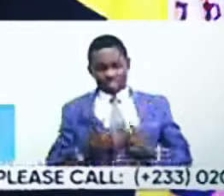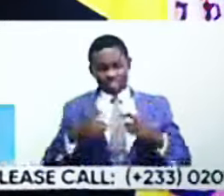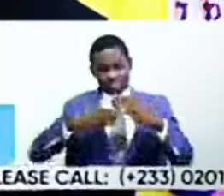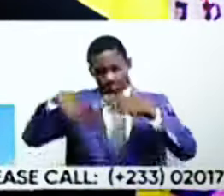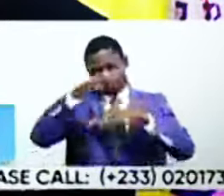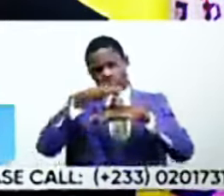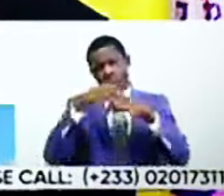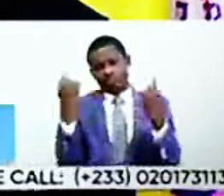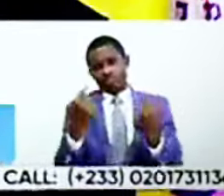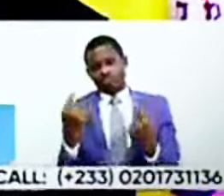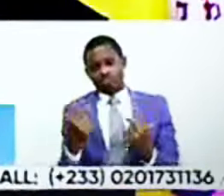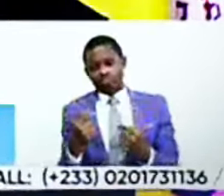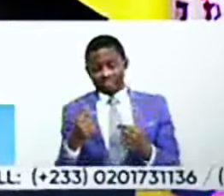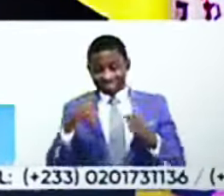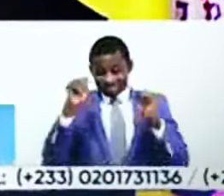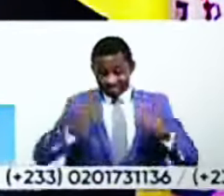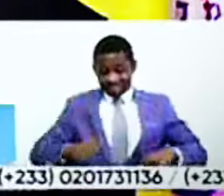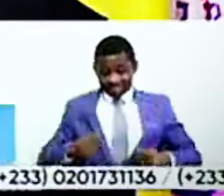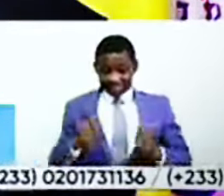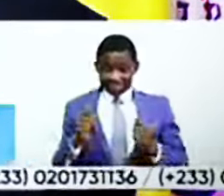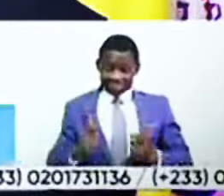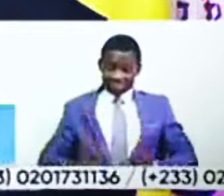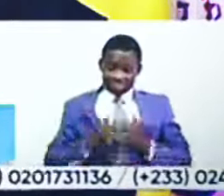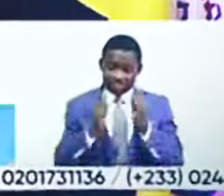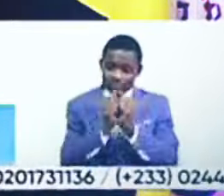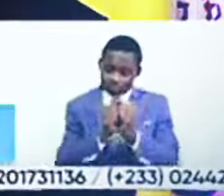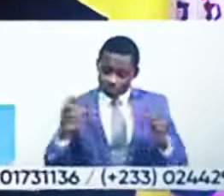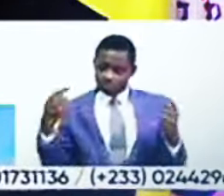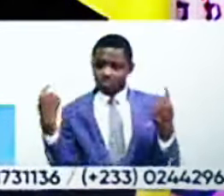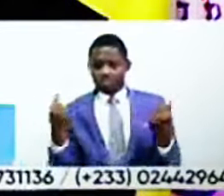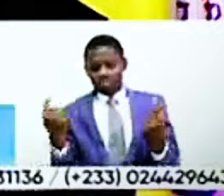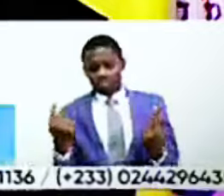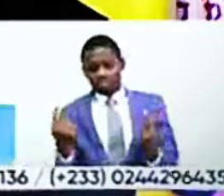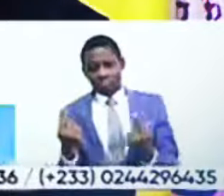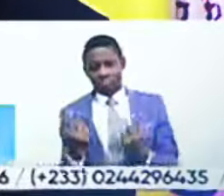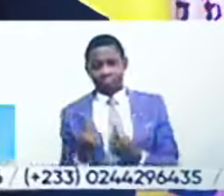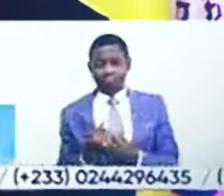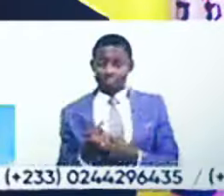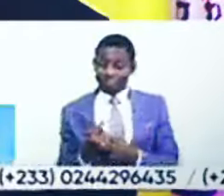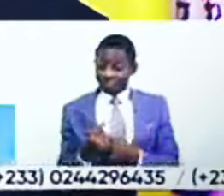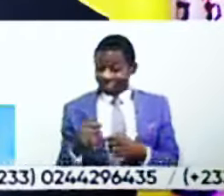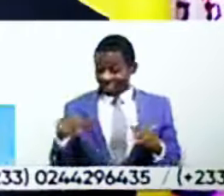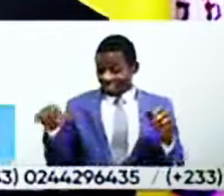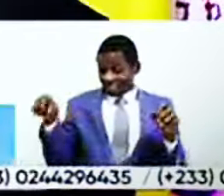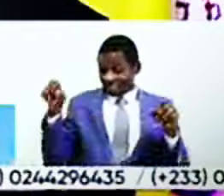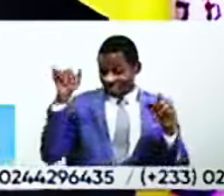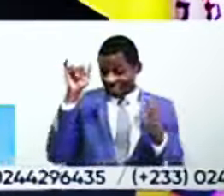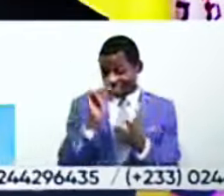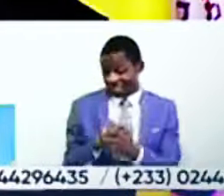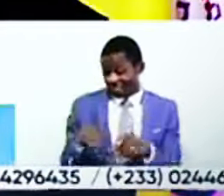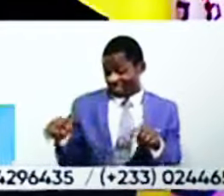Such kind of life, he no longer looks at things in the same way.